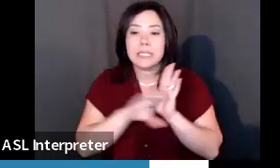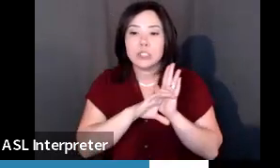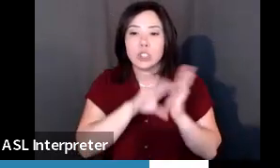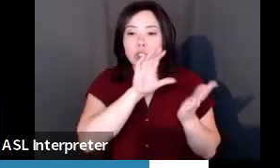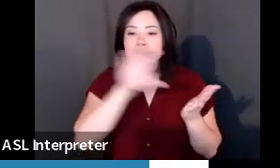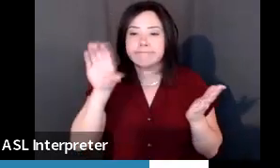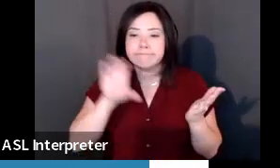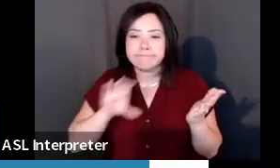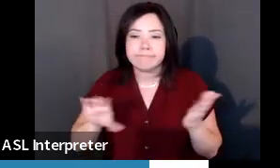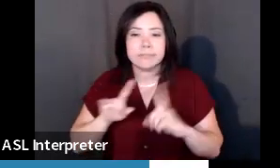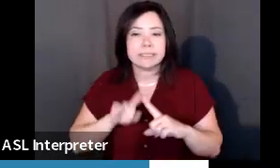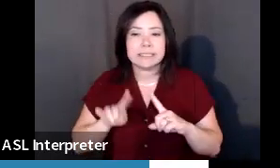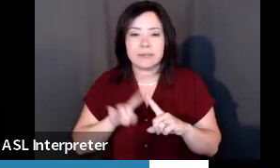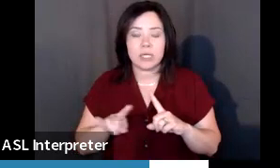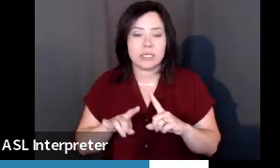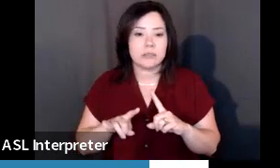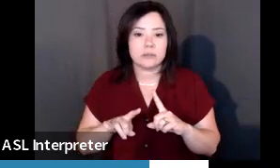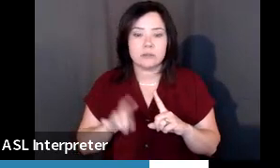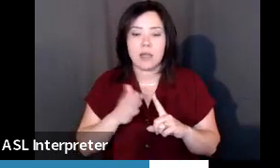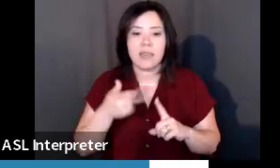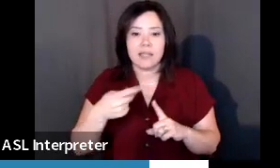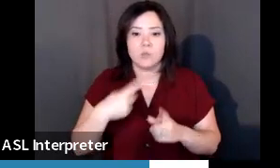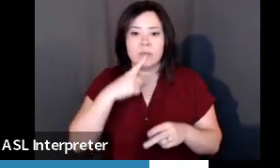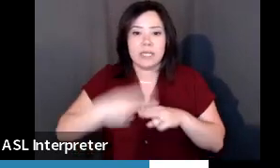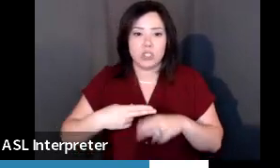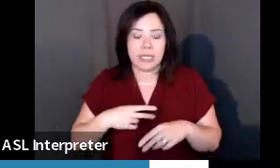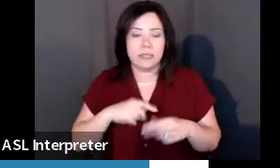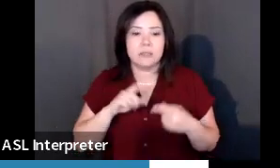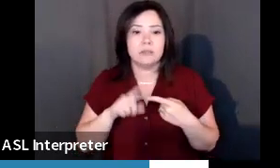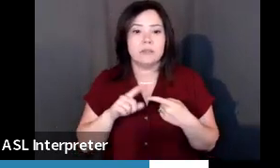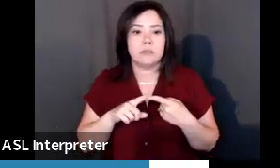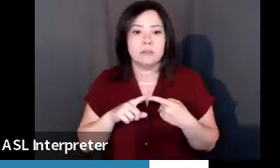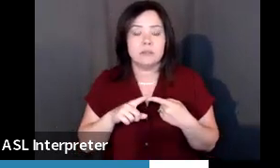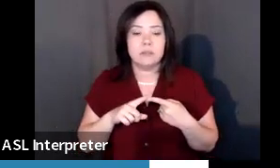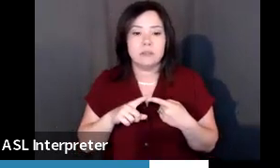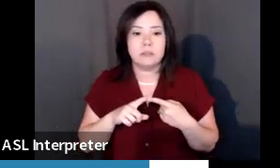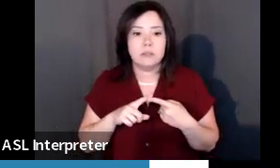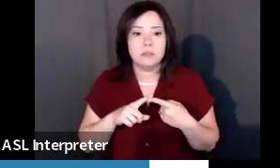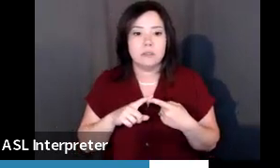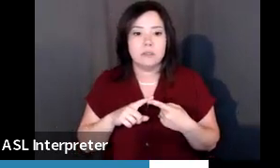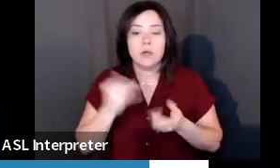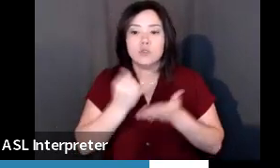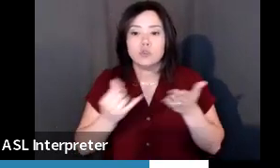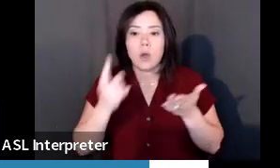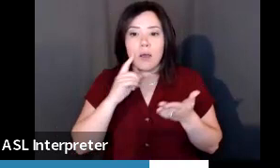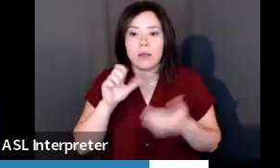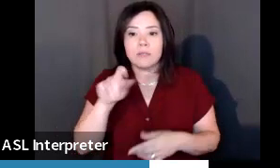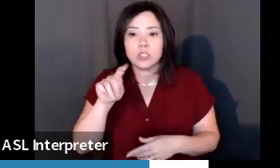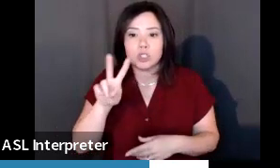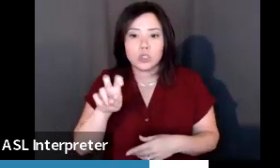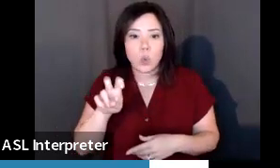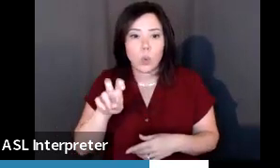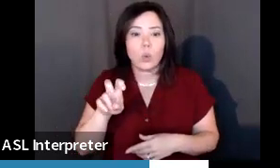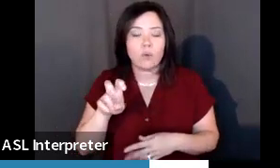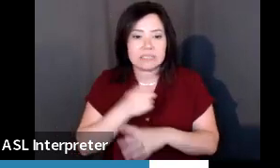some different images of some of the different things that we've mentioned. So there's a drawing of a stovetop